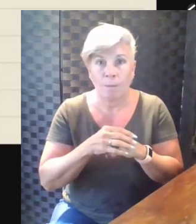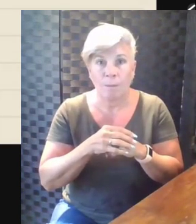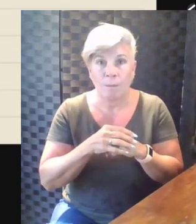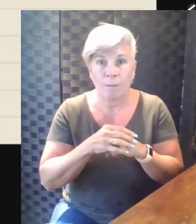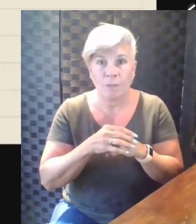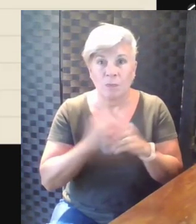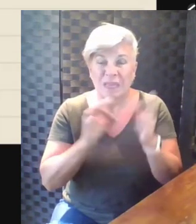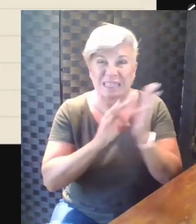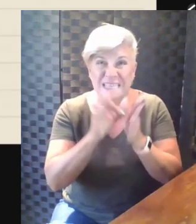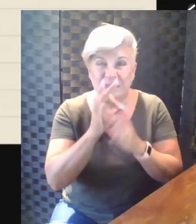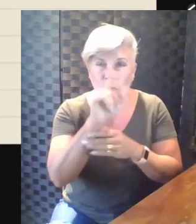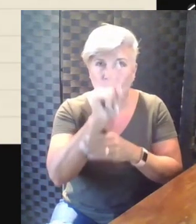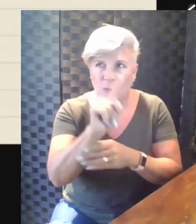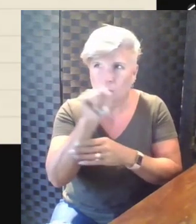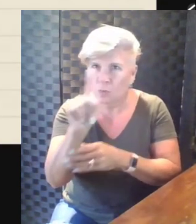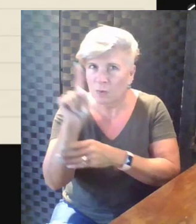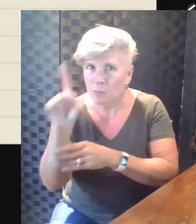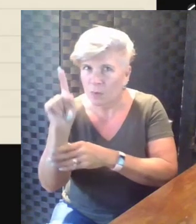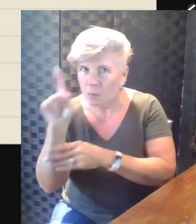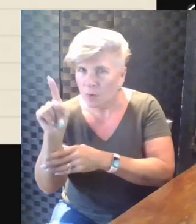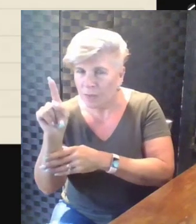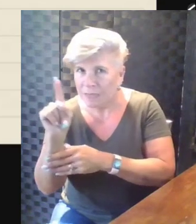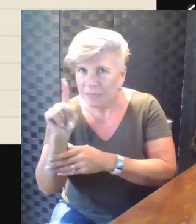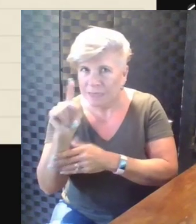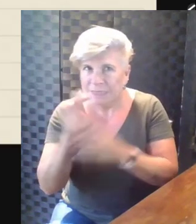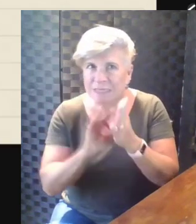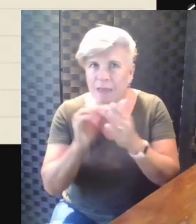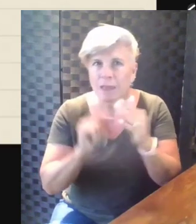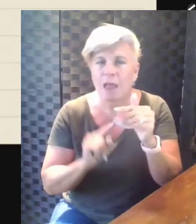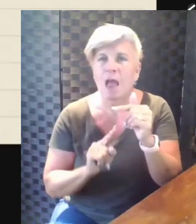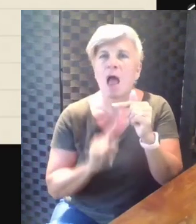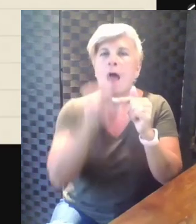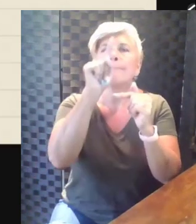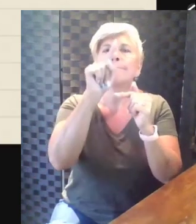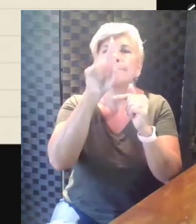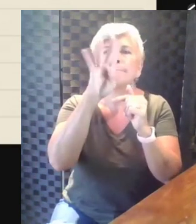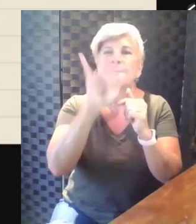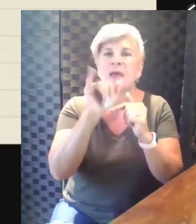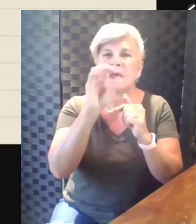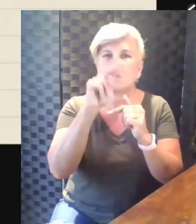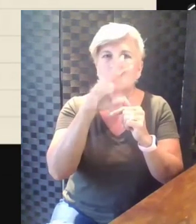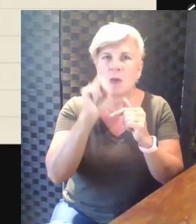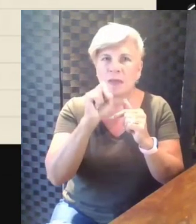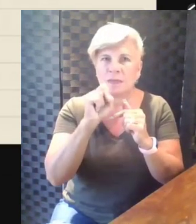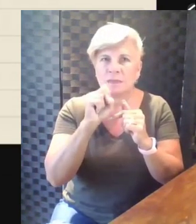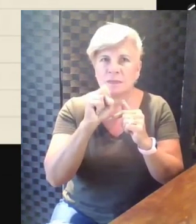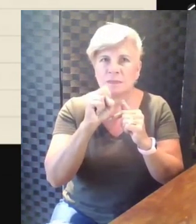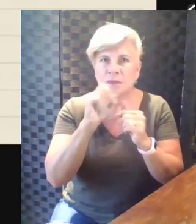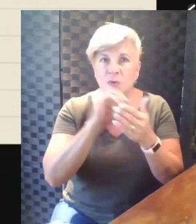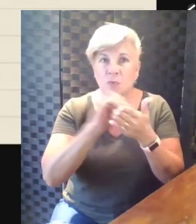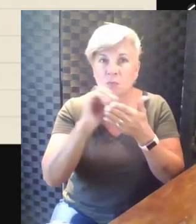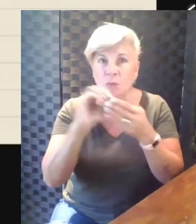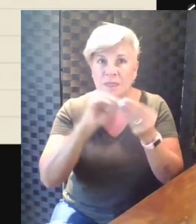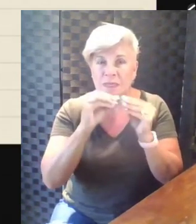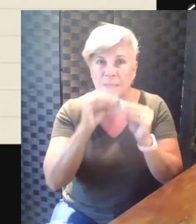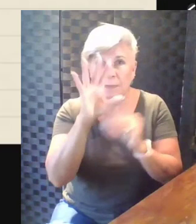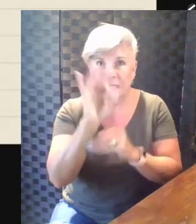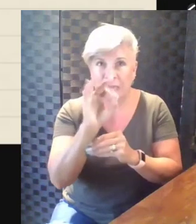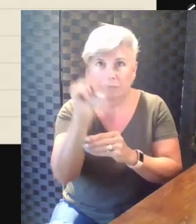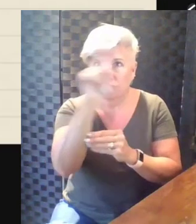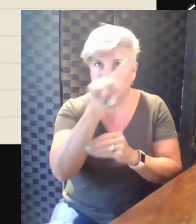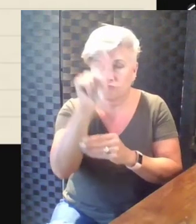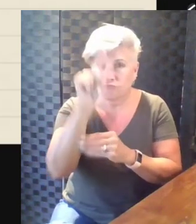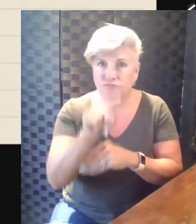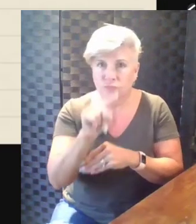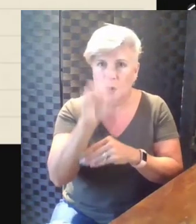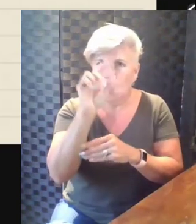When you count things one by one, you count up by ones. When we write the number 9, it's